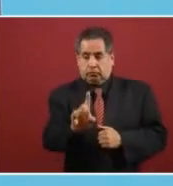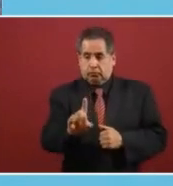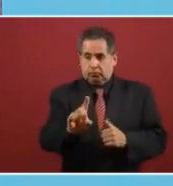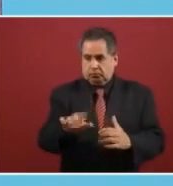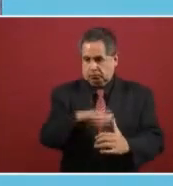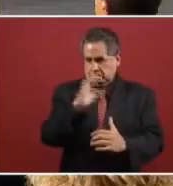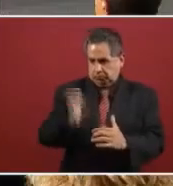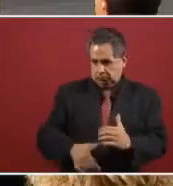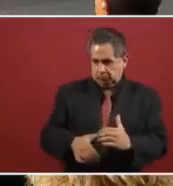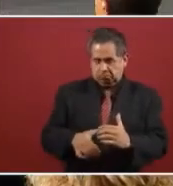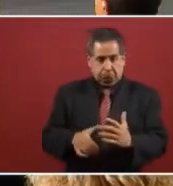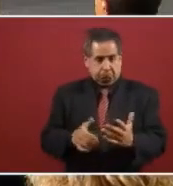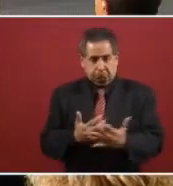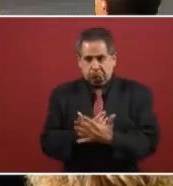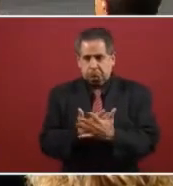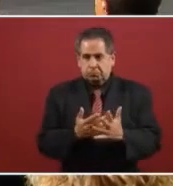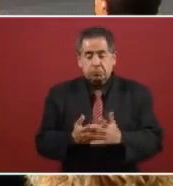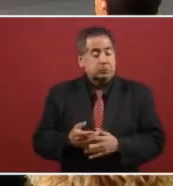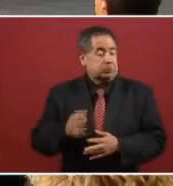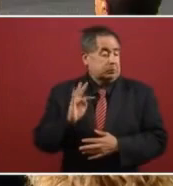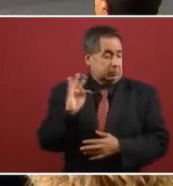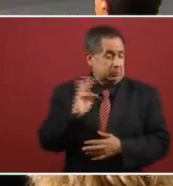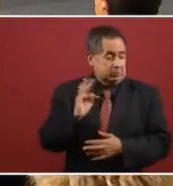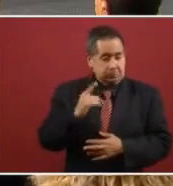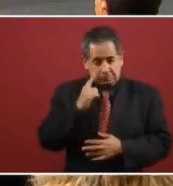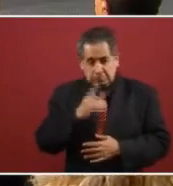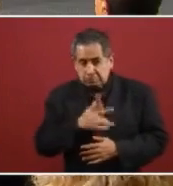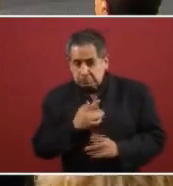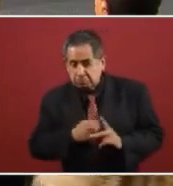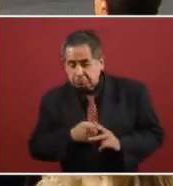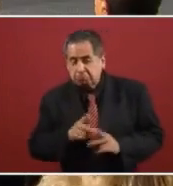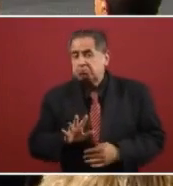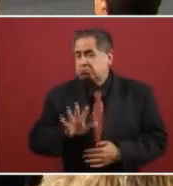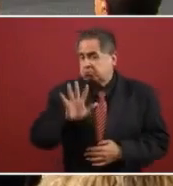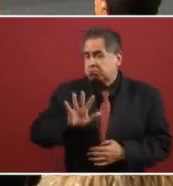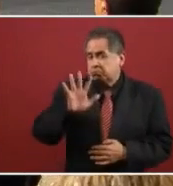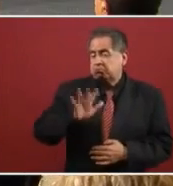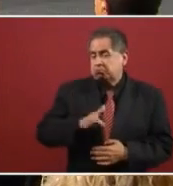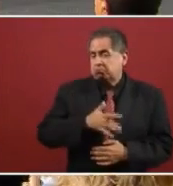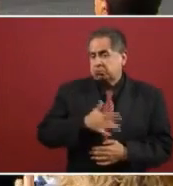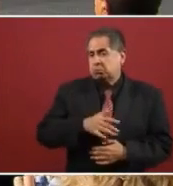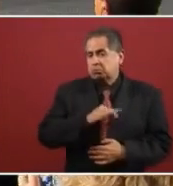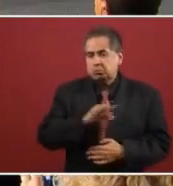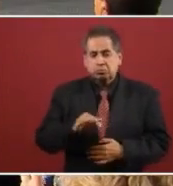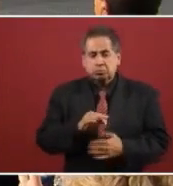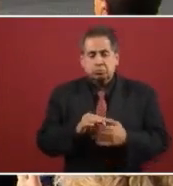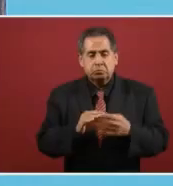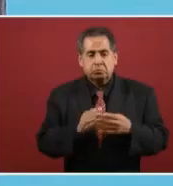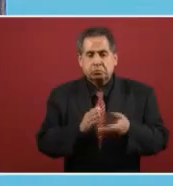the games will end on Sunday, and it's probable